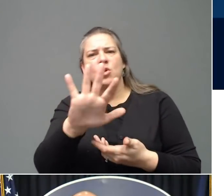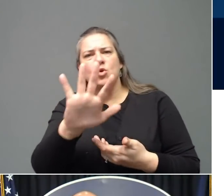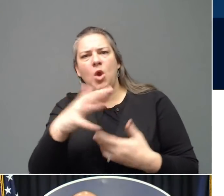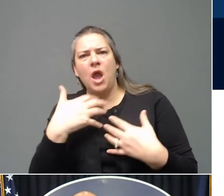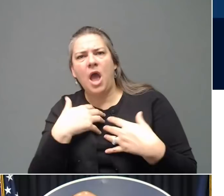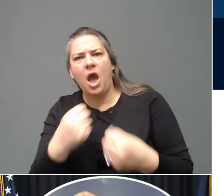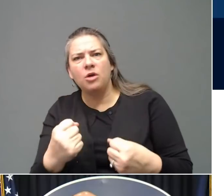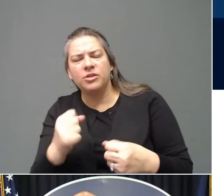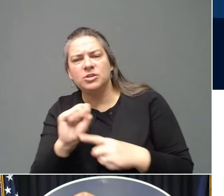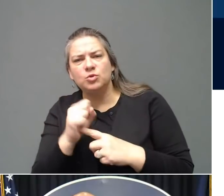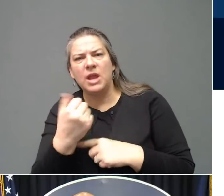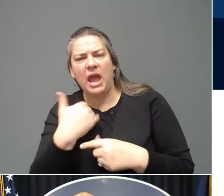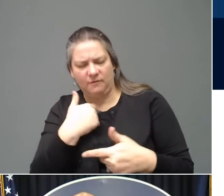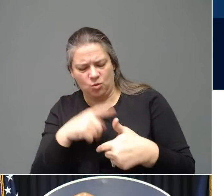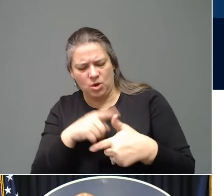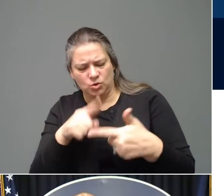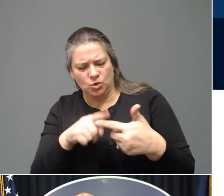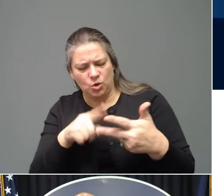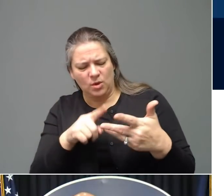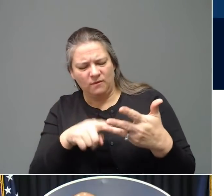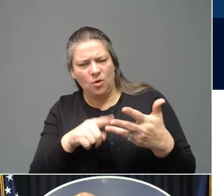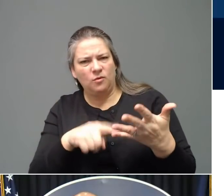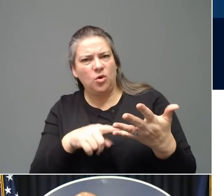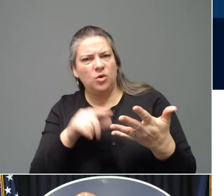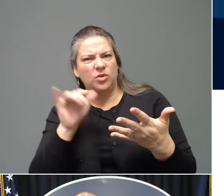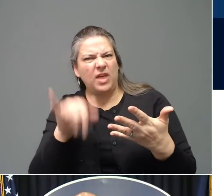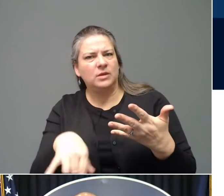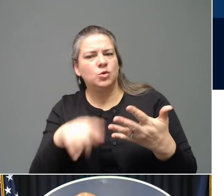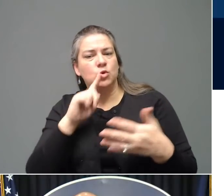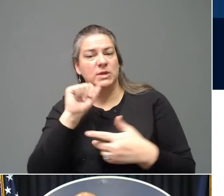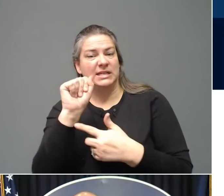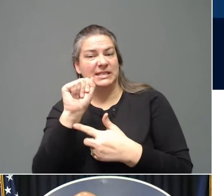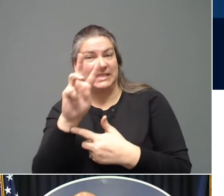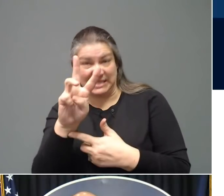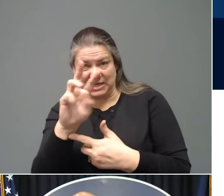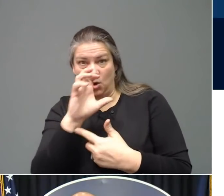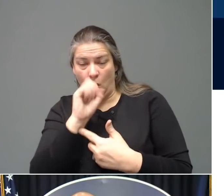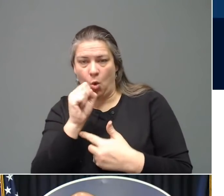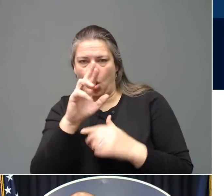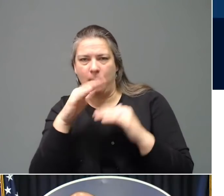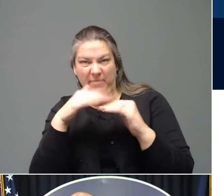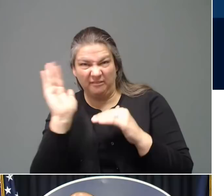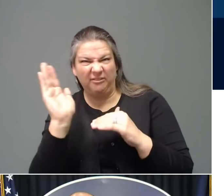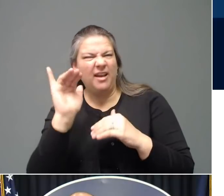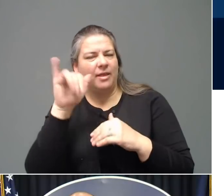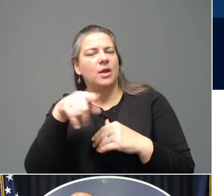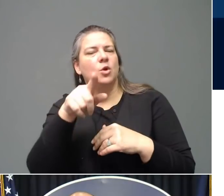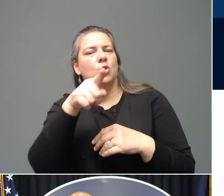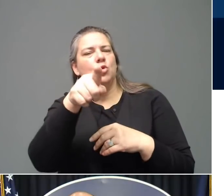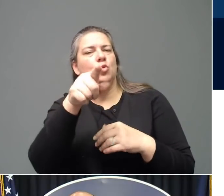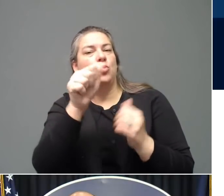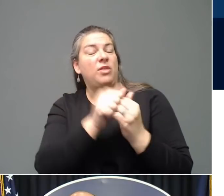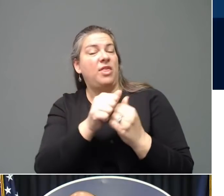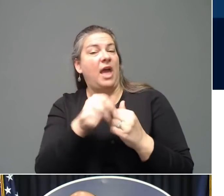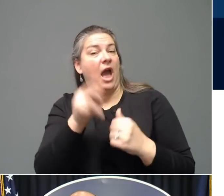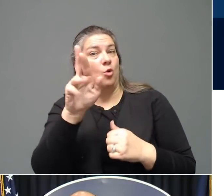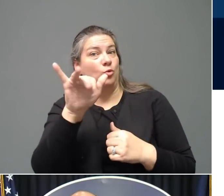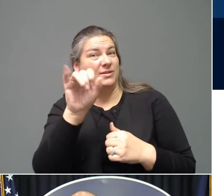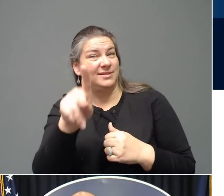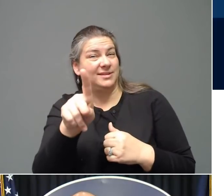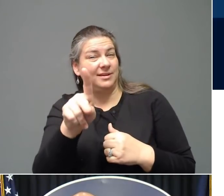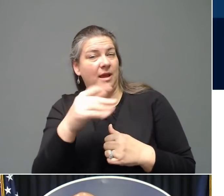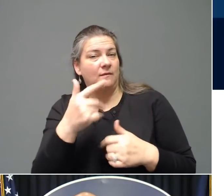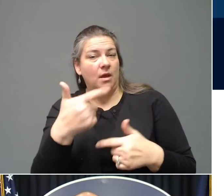disease. And that's for anyone 16 and over who has any of those highest risk conditions. When you move to phase 3 and phase